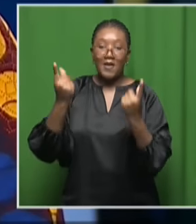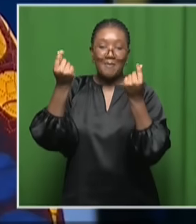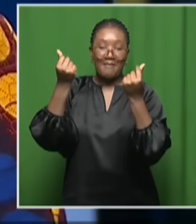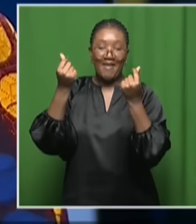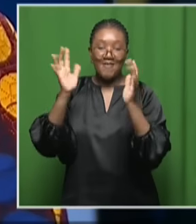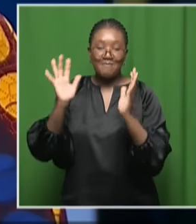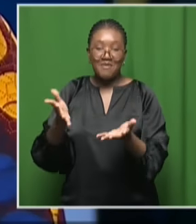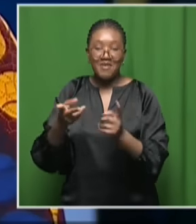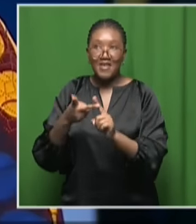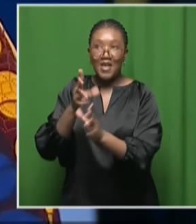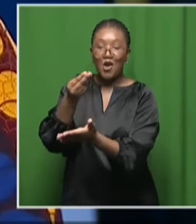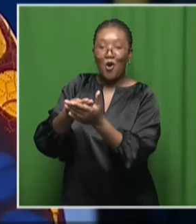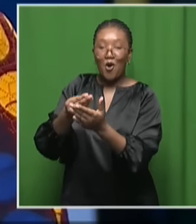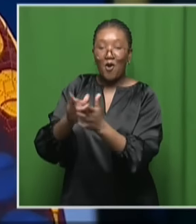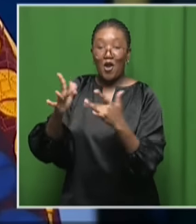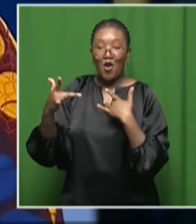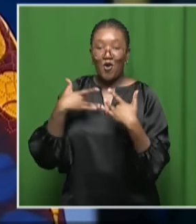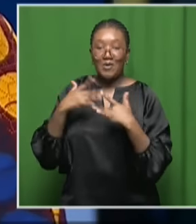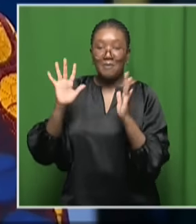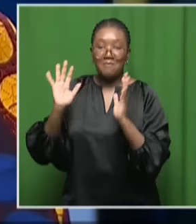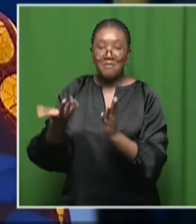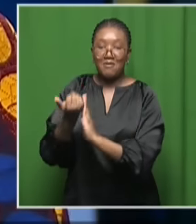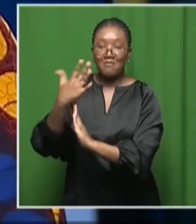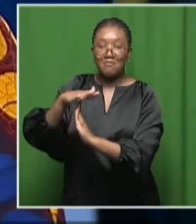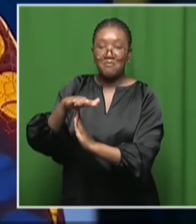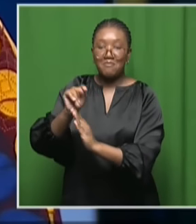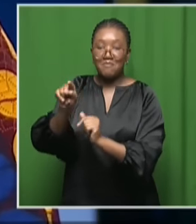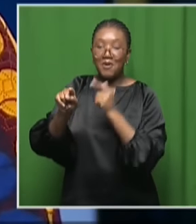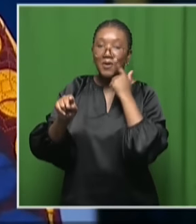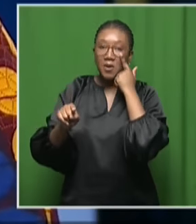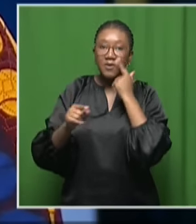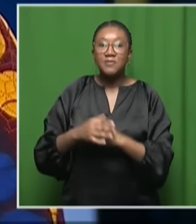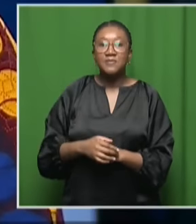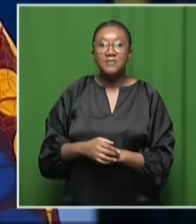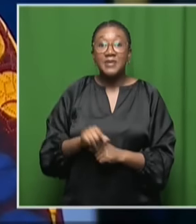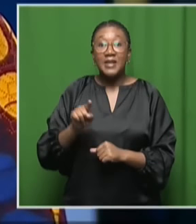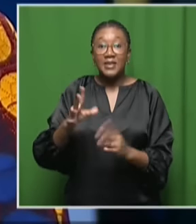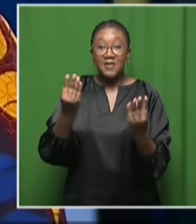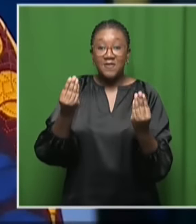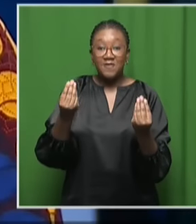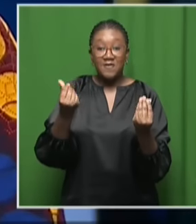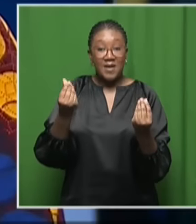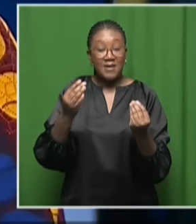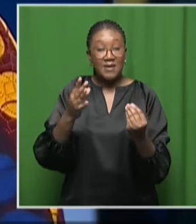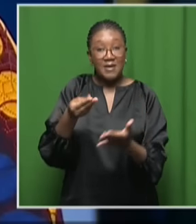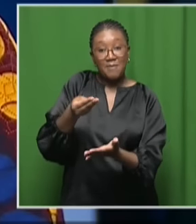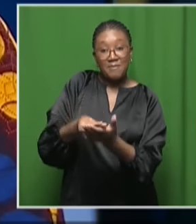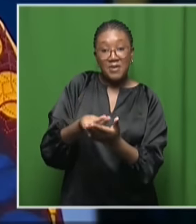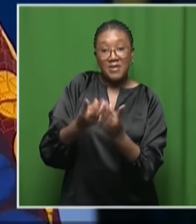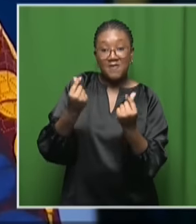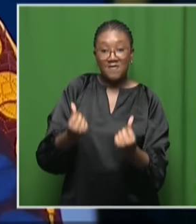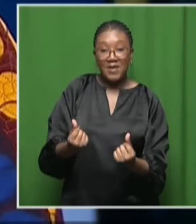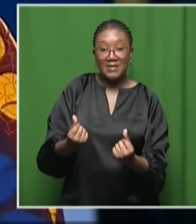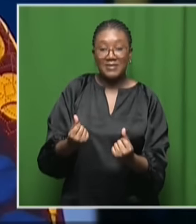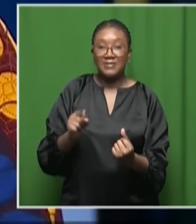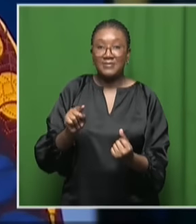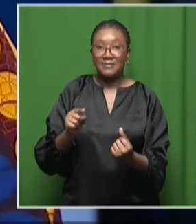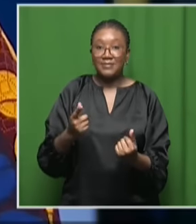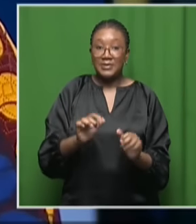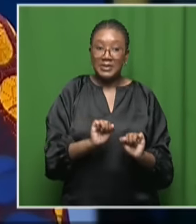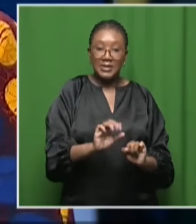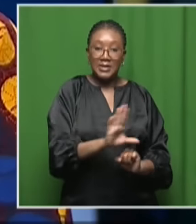concern of the G20. But amongst those finance issues include the very important issues we've been speaking about that have to do with